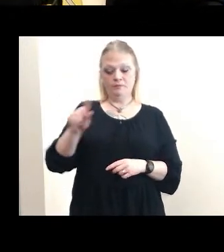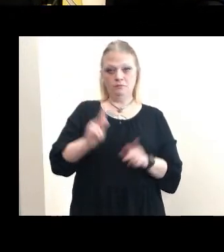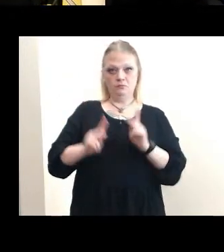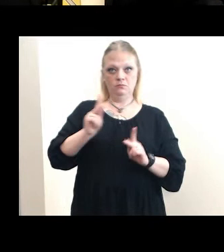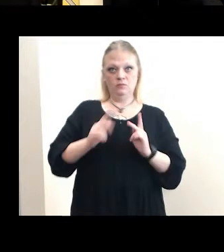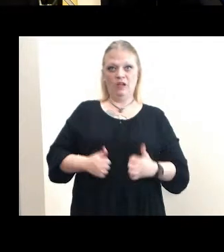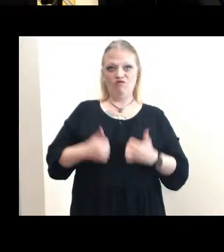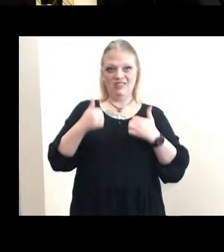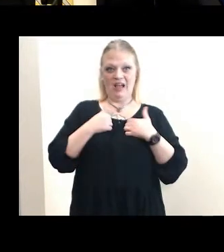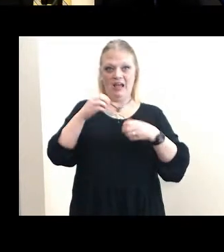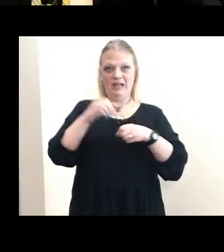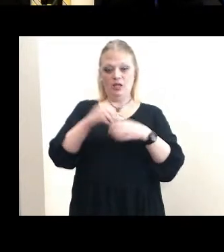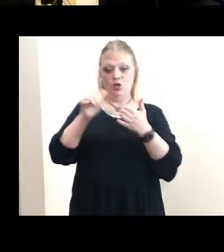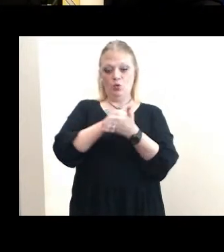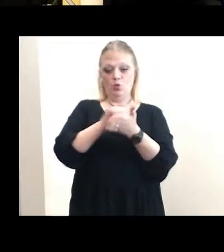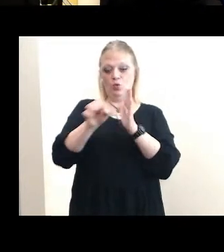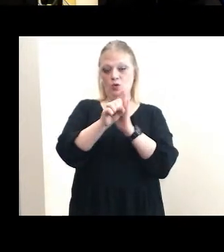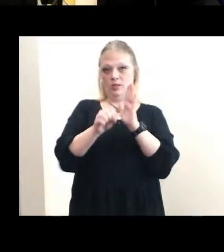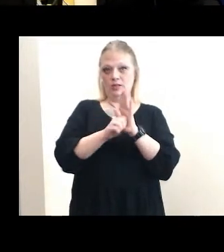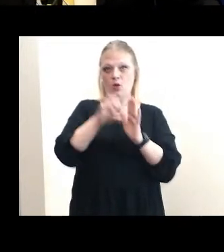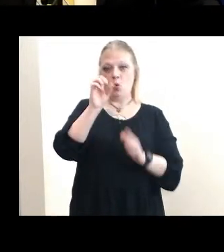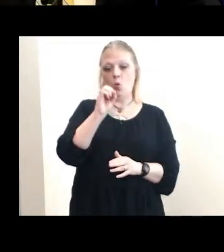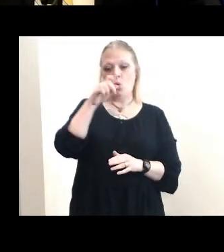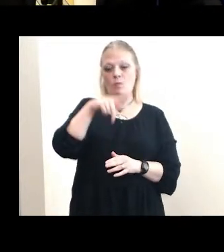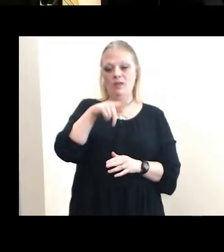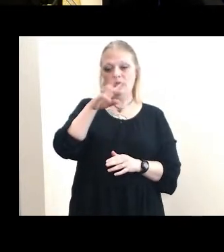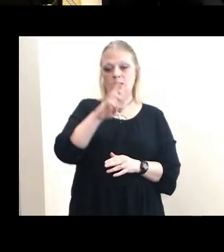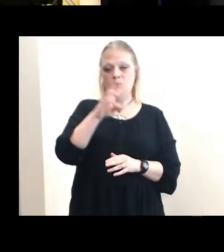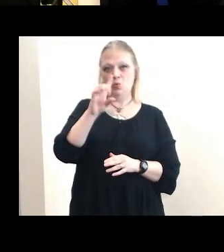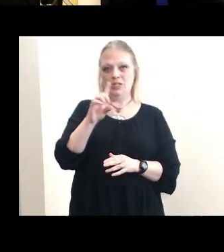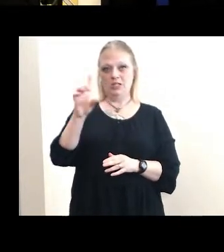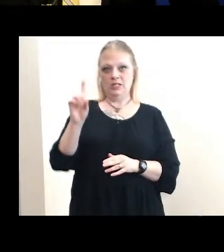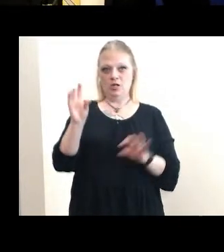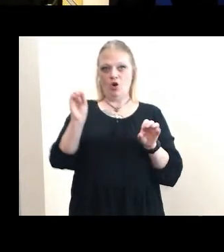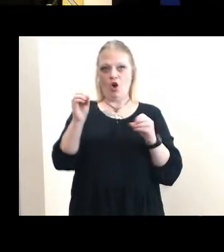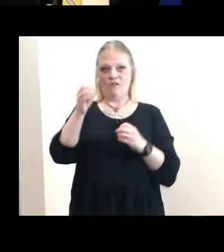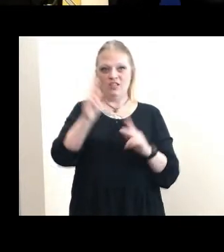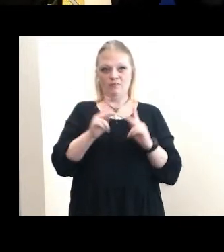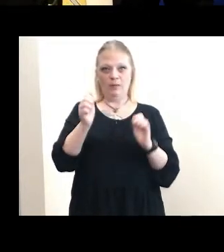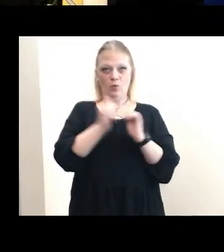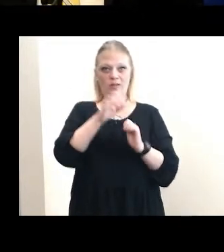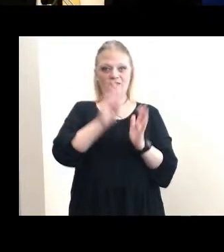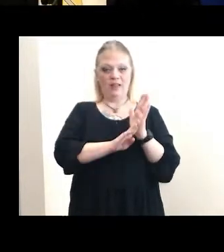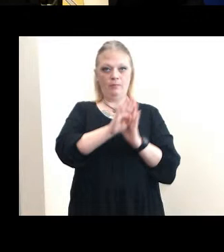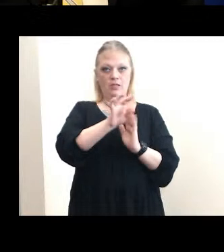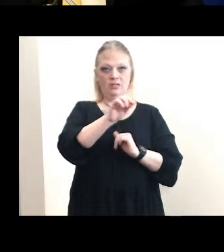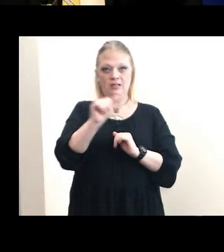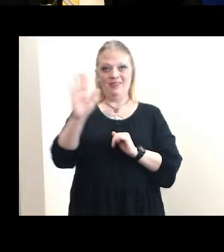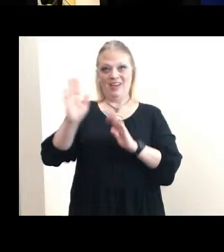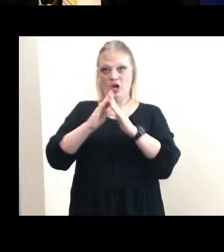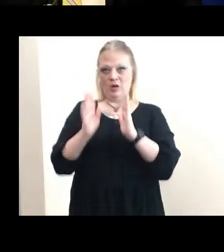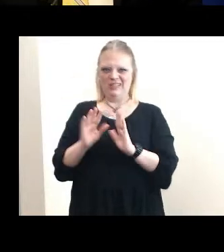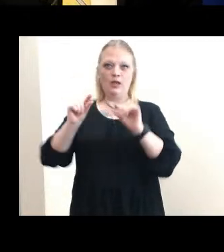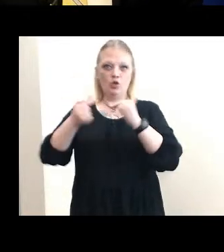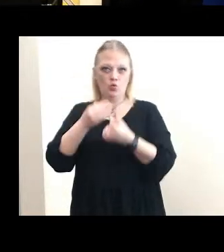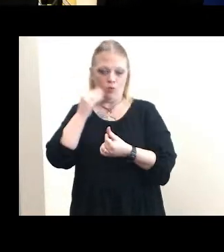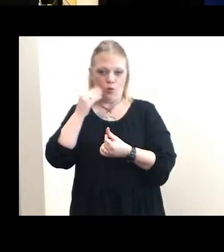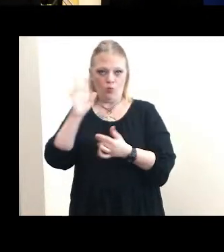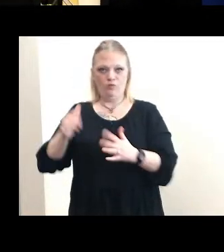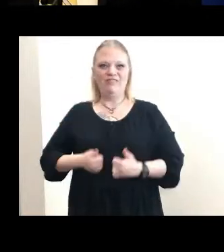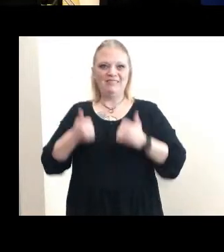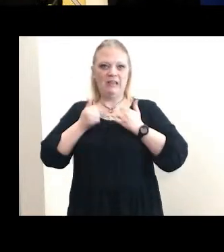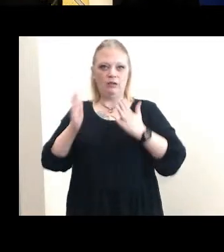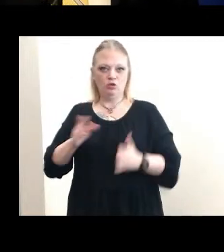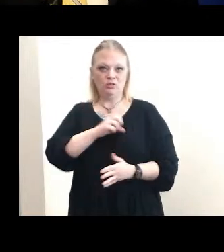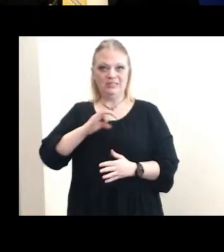State Office of People with Disabilities, Developmental Disabilities, Housing, 300 of them will go for their residents and